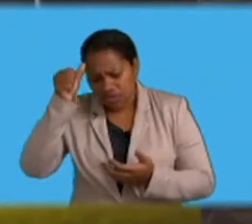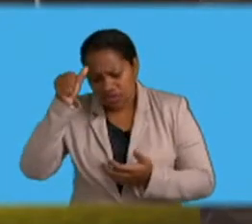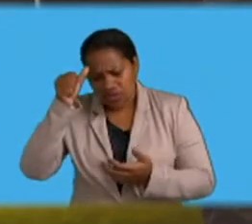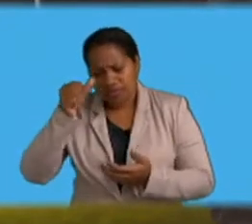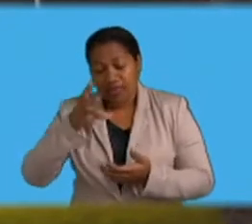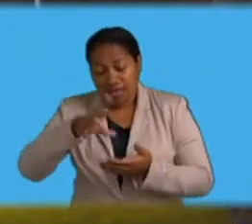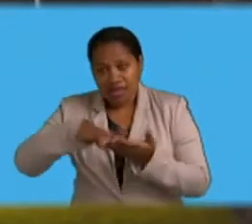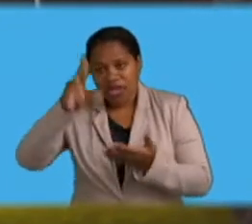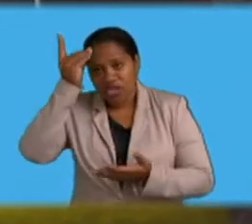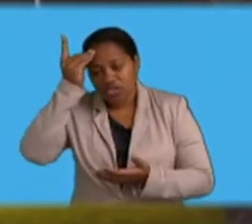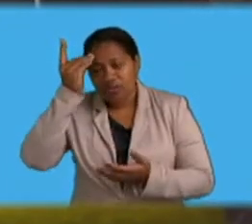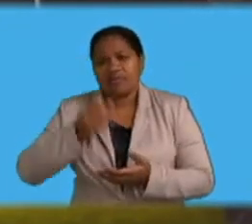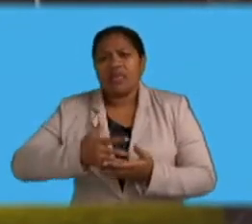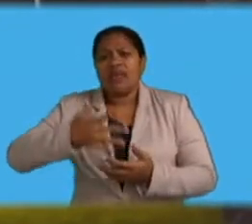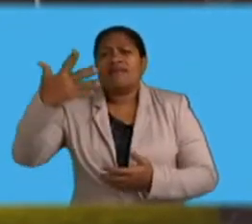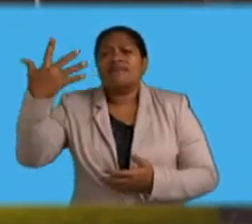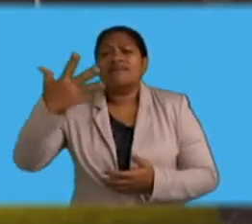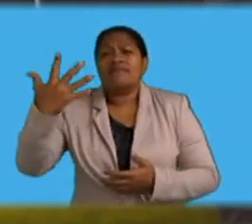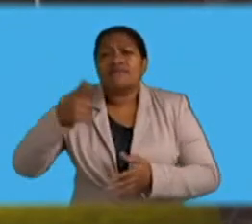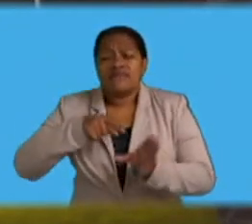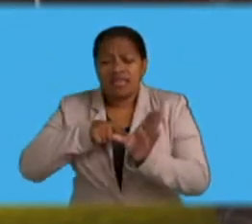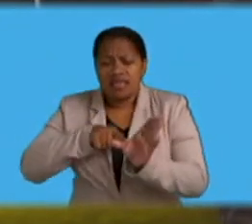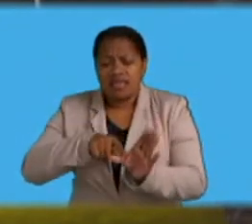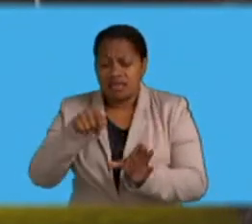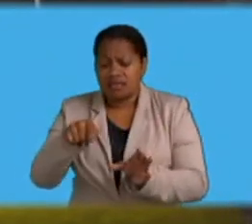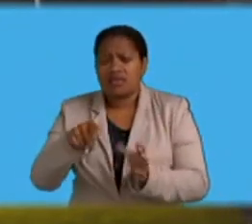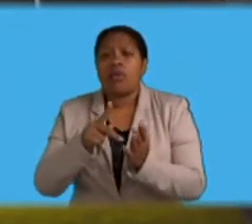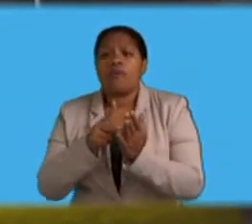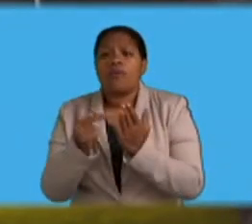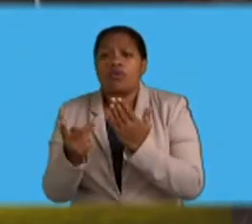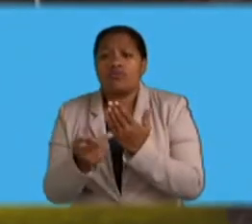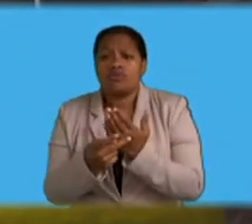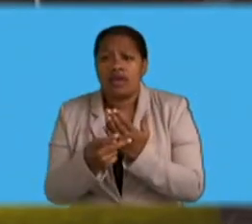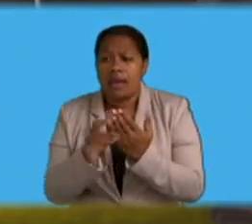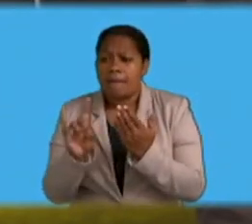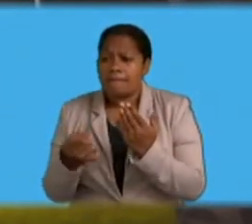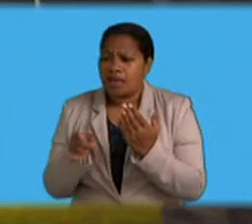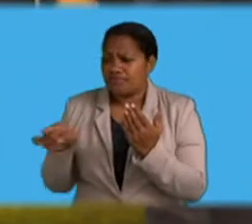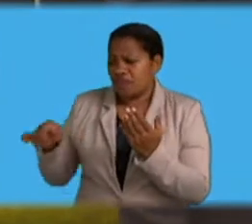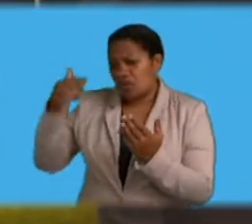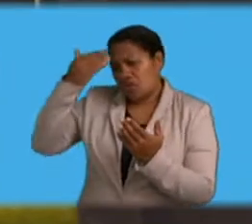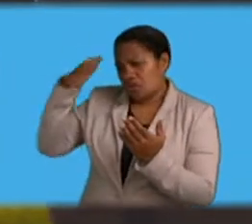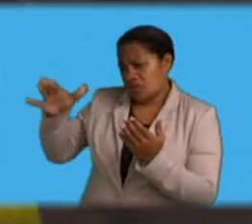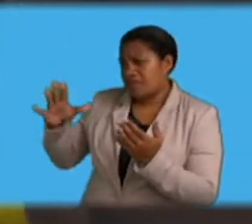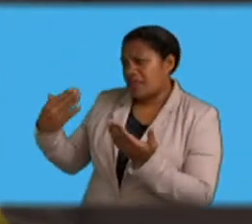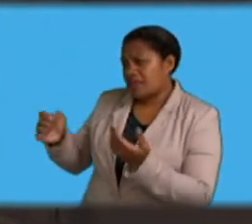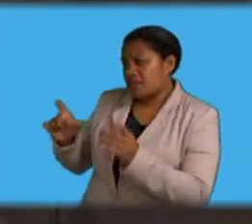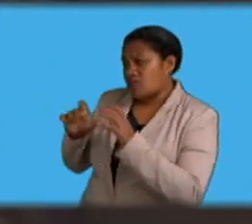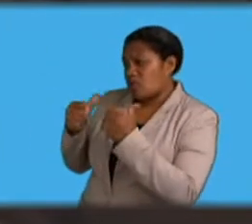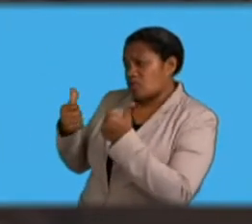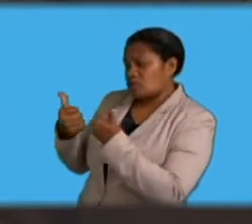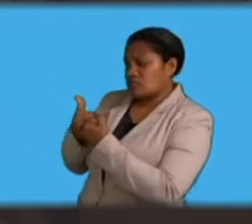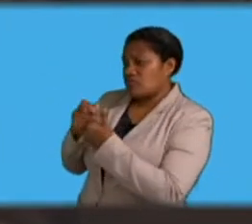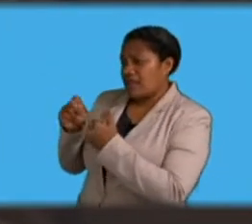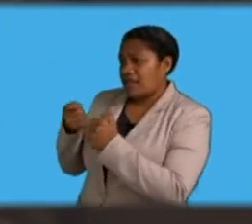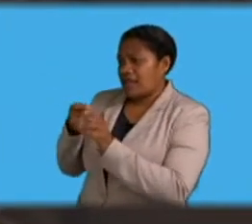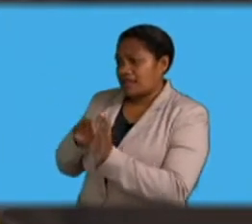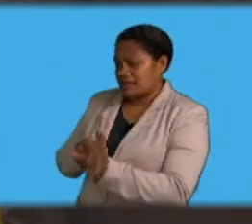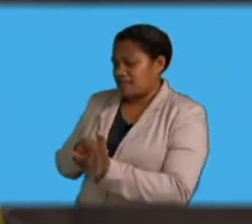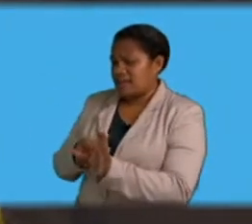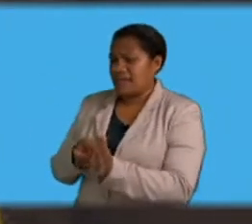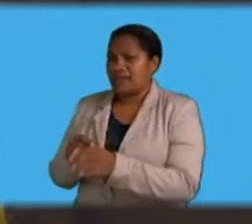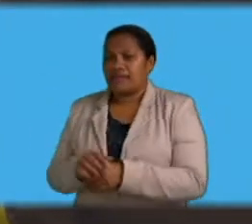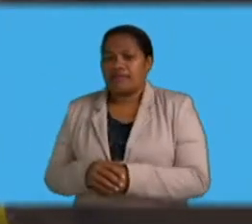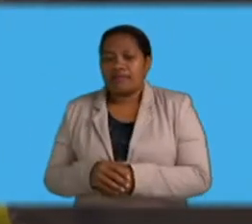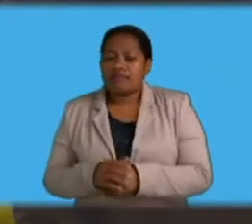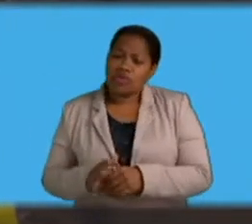15 years on a project supposedly, not knowing that they'll have a contract next year or not. They've all been regularized.